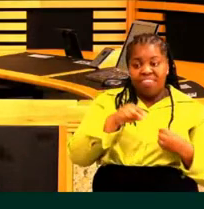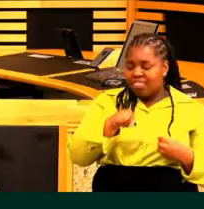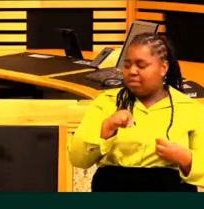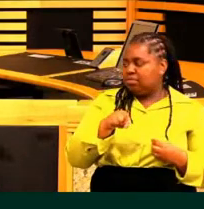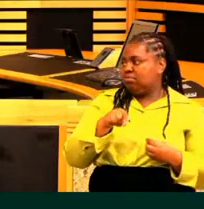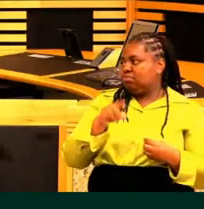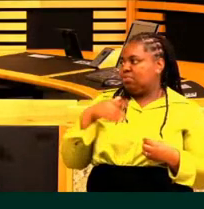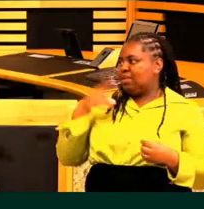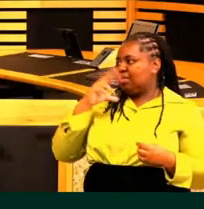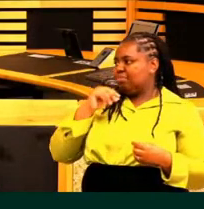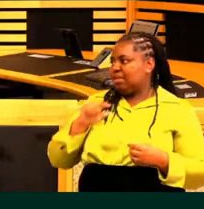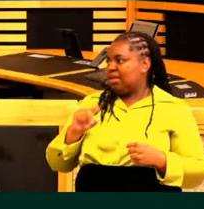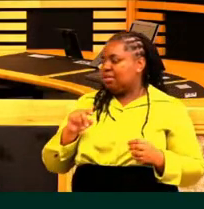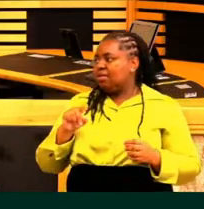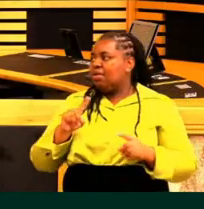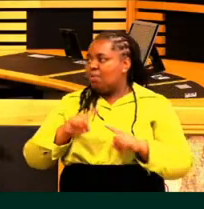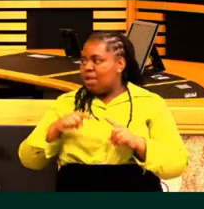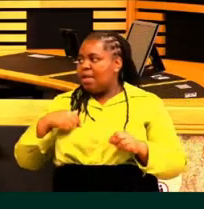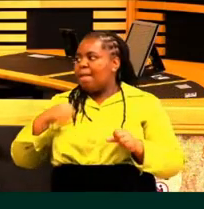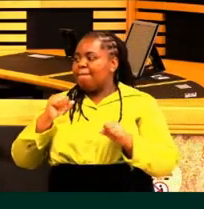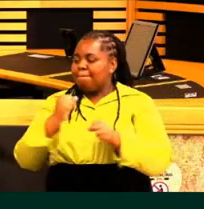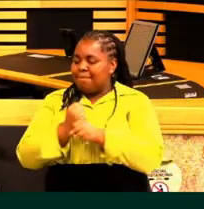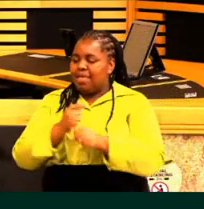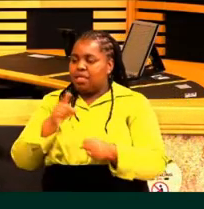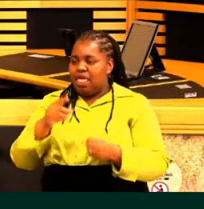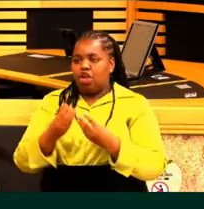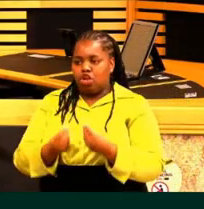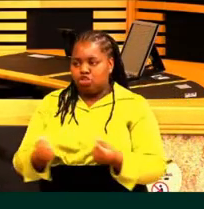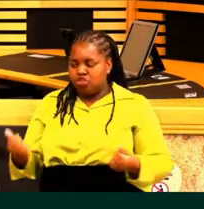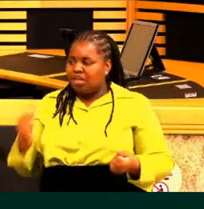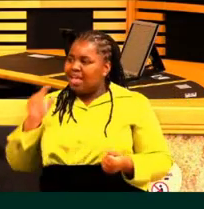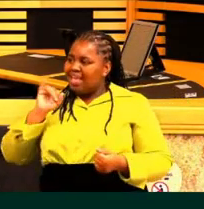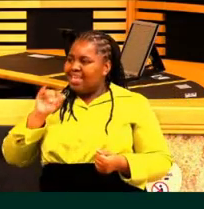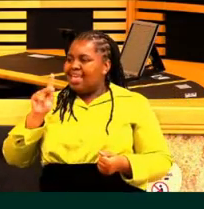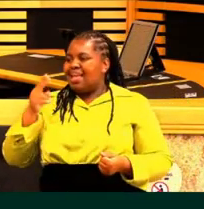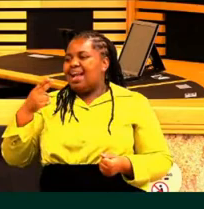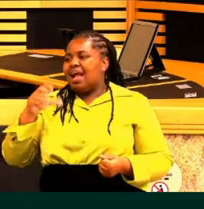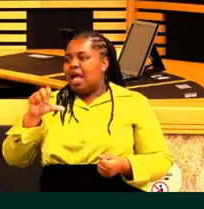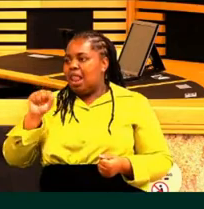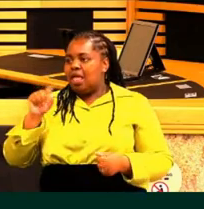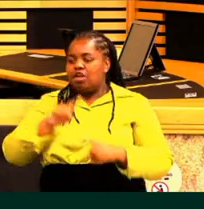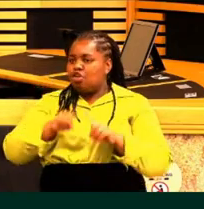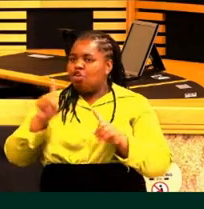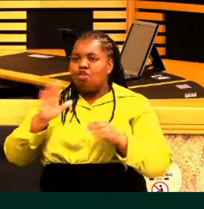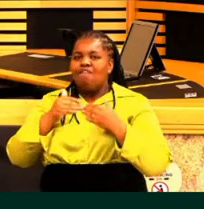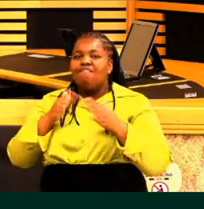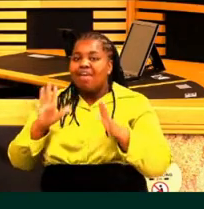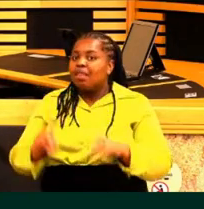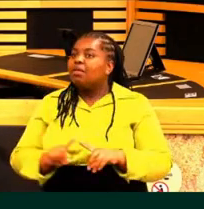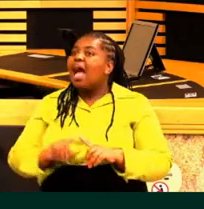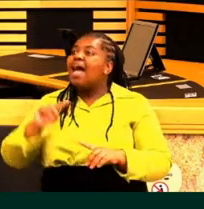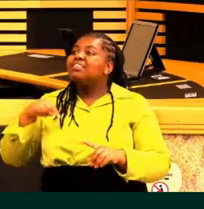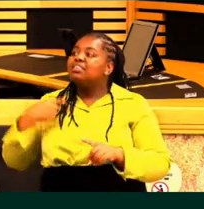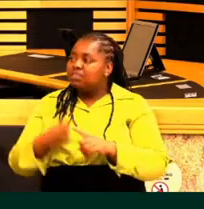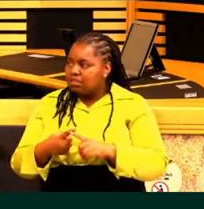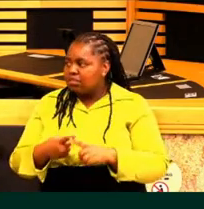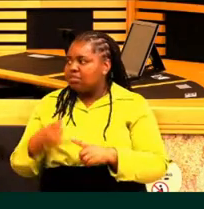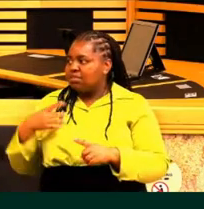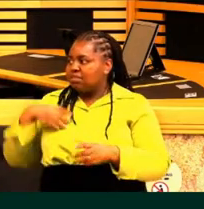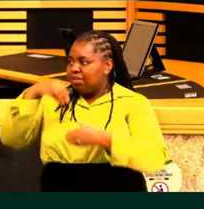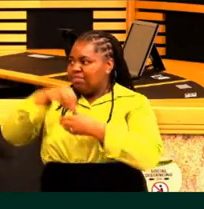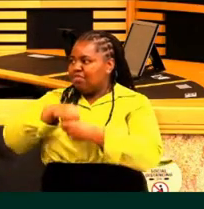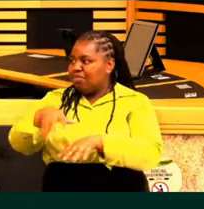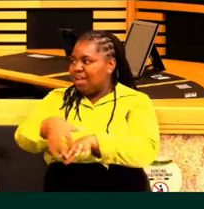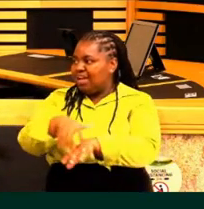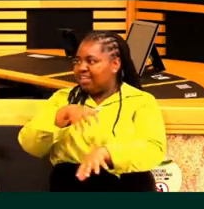sectors that were speaking about while making a resolution that is college is not going to open unless it caters for agricultural